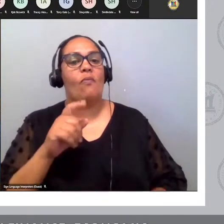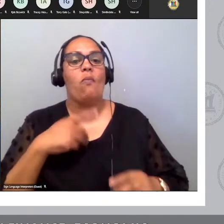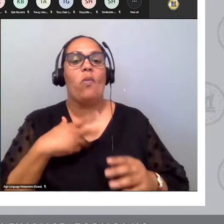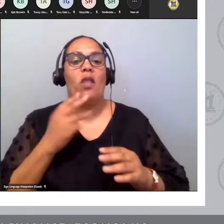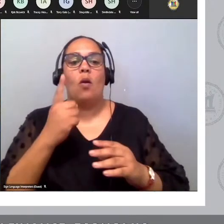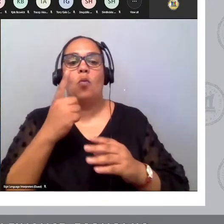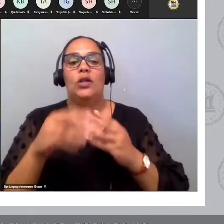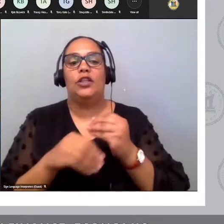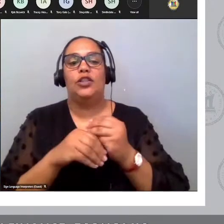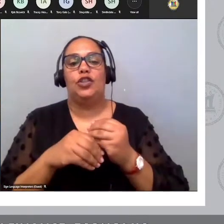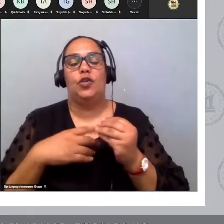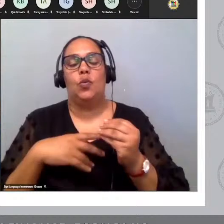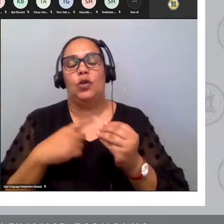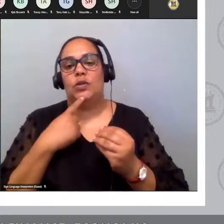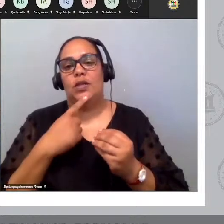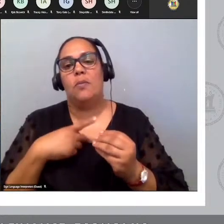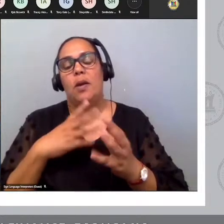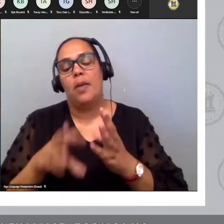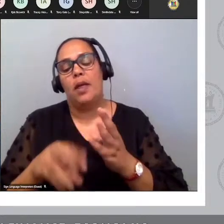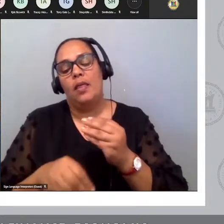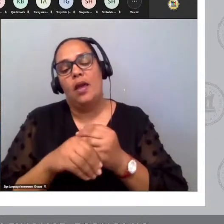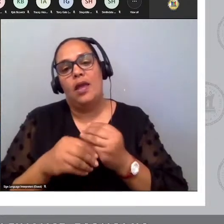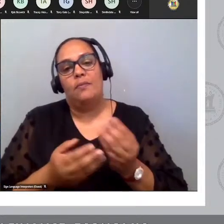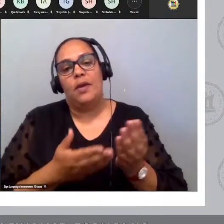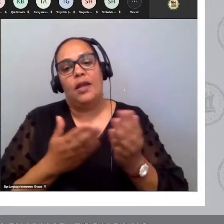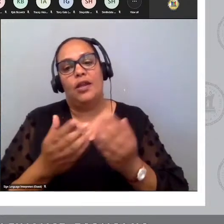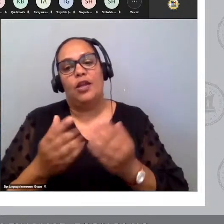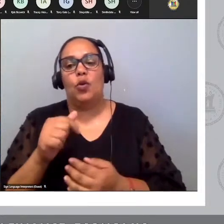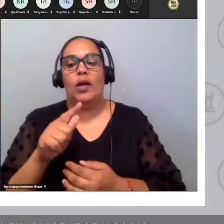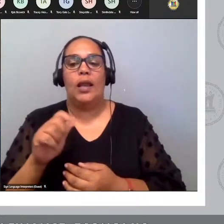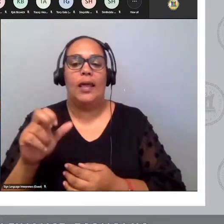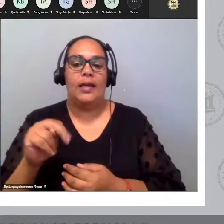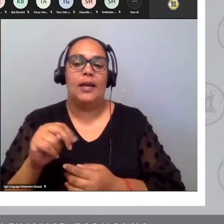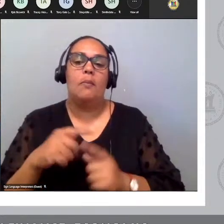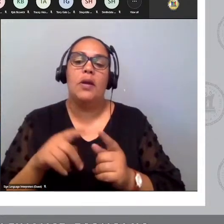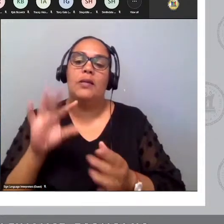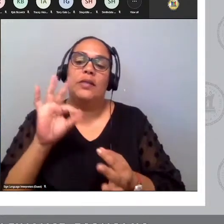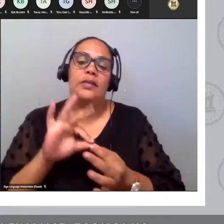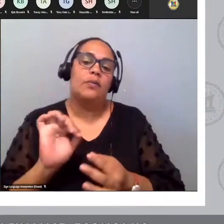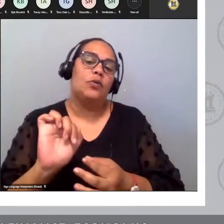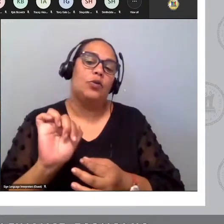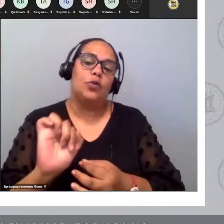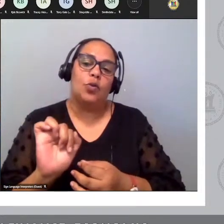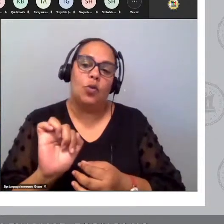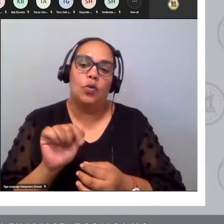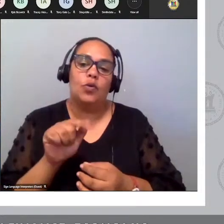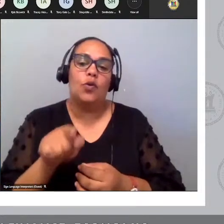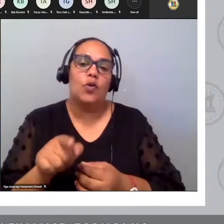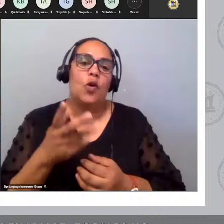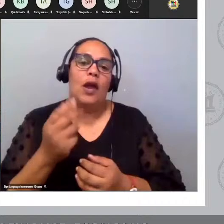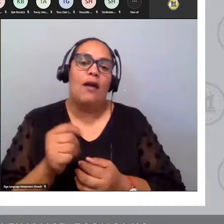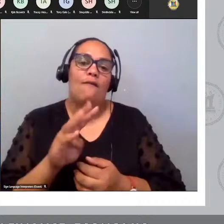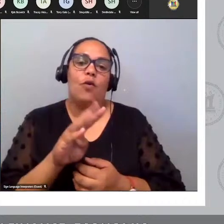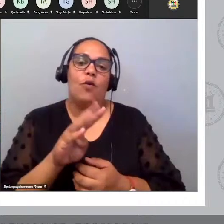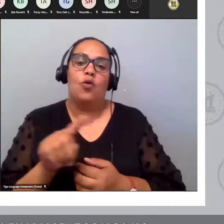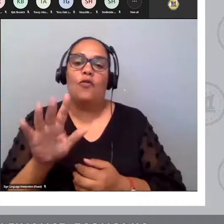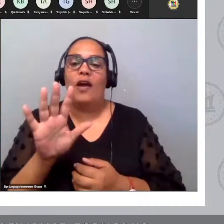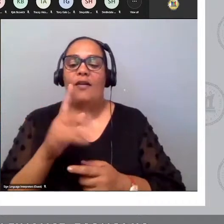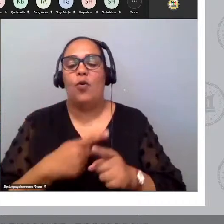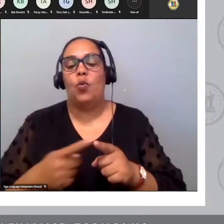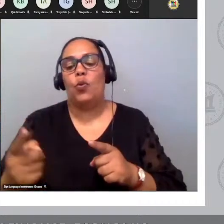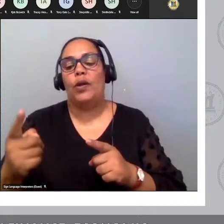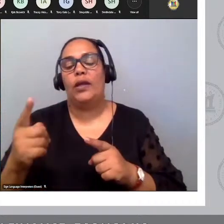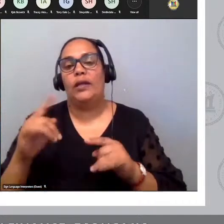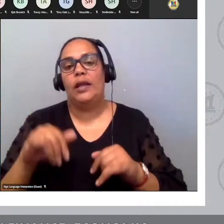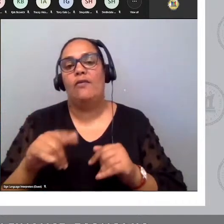addition to make um I just want to add then I'll just hand over to Glenn I think specifically with the two things we've got about five to six weeks left in our